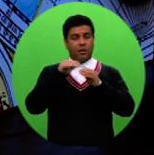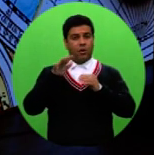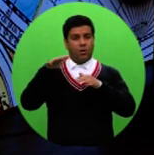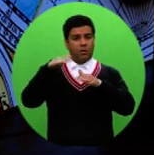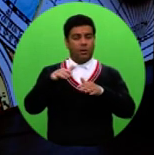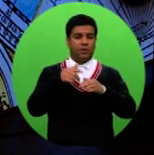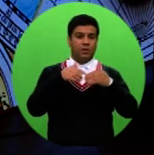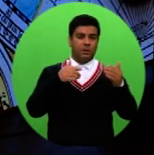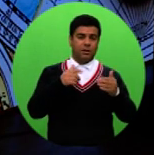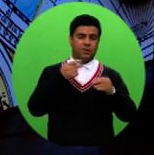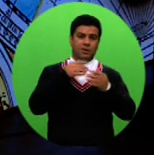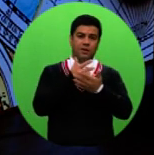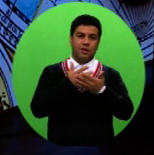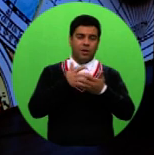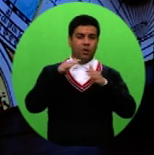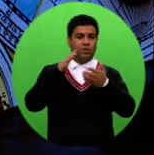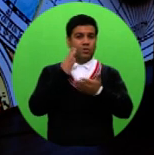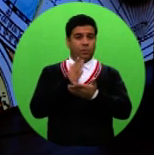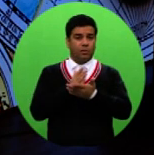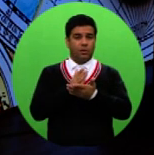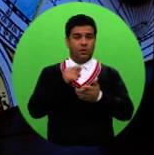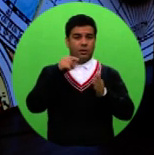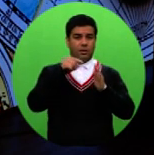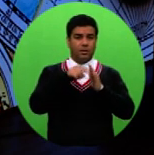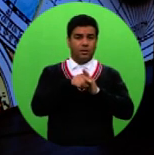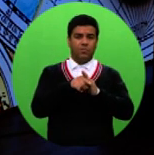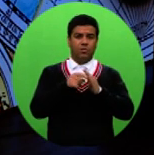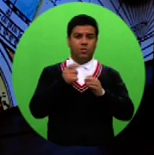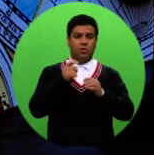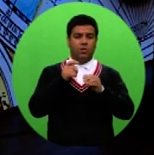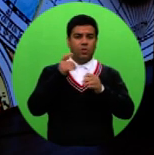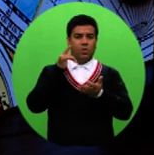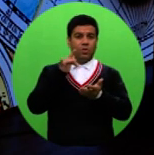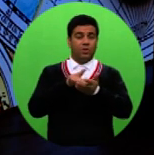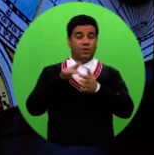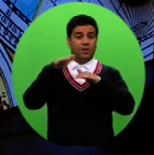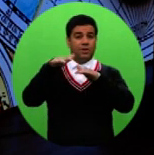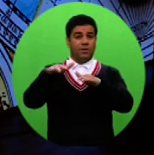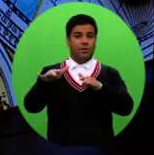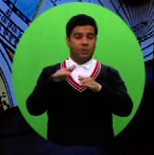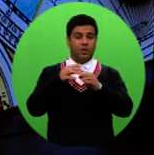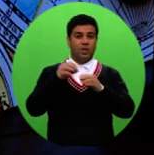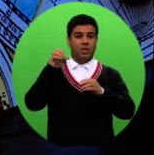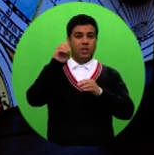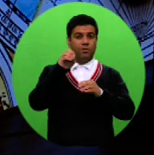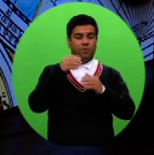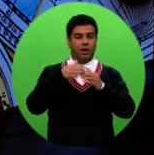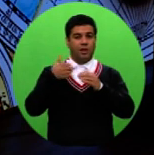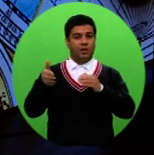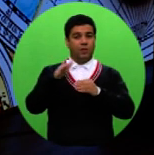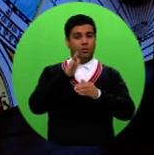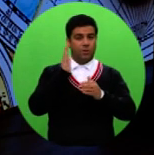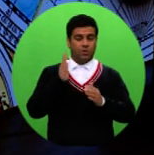turadi. Afrika Gibraltar bo'g'ozi va O'rta dengiz orqali Yevropadan ajralib